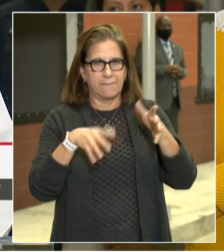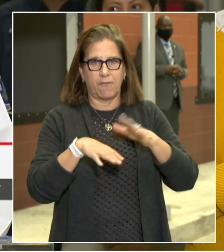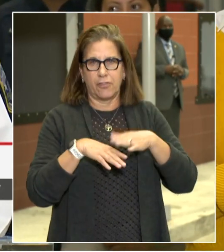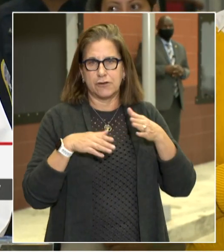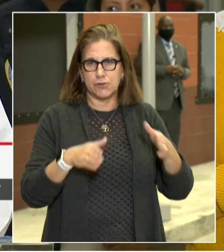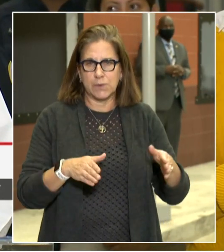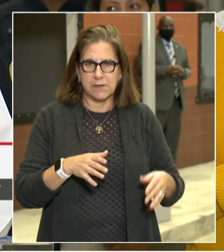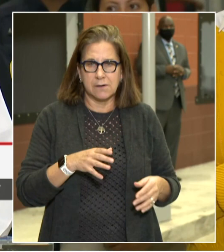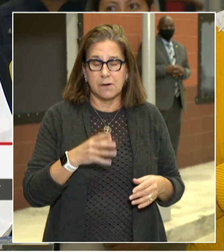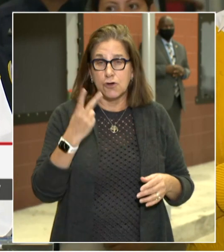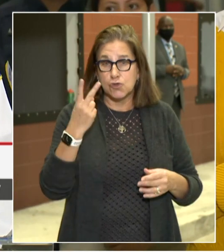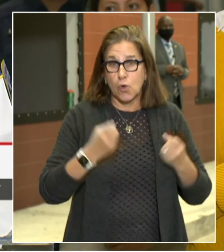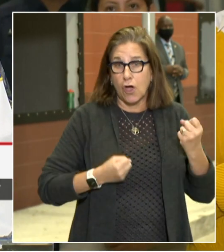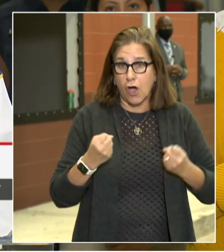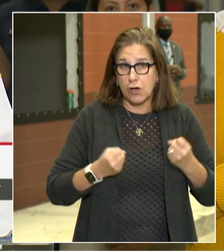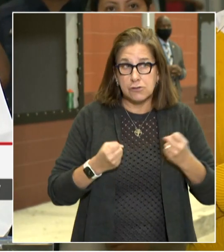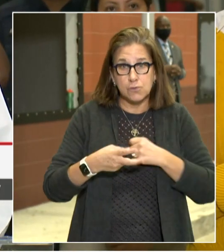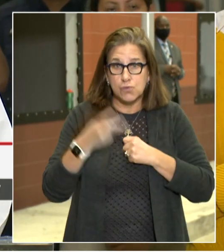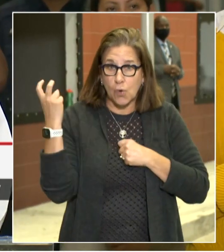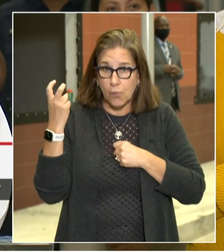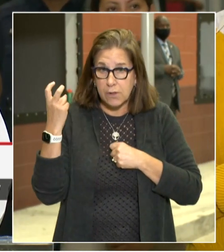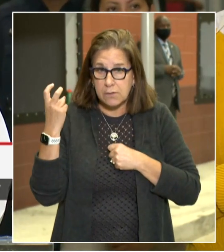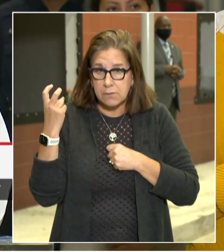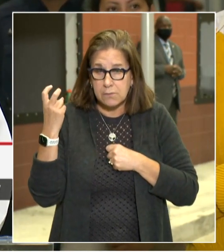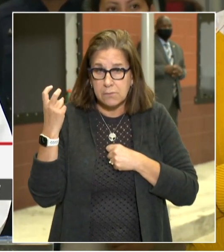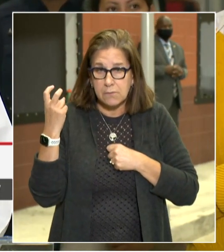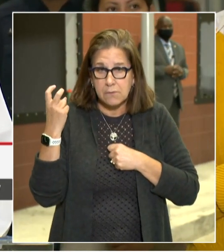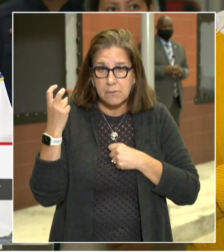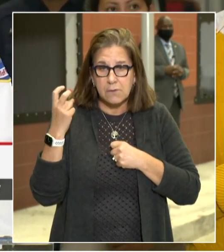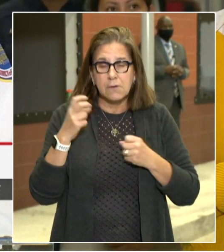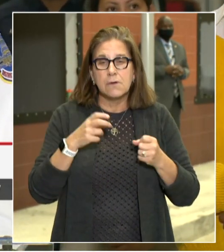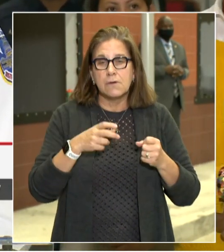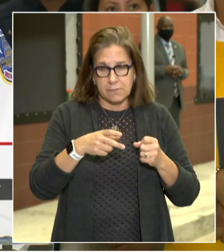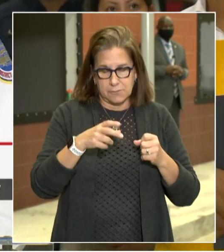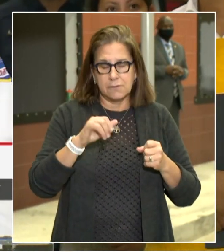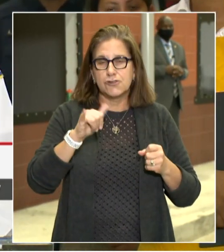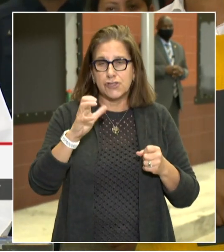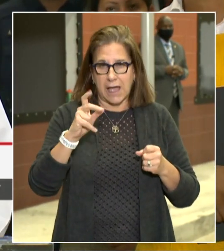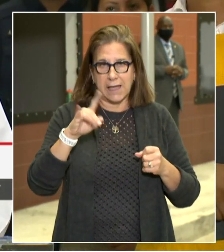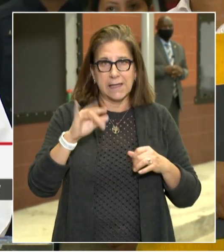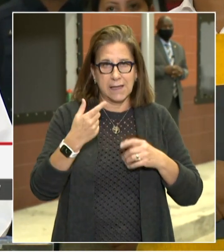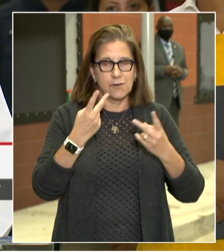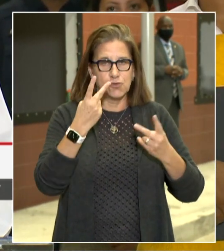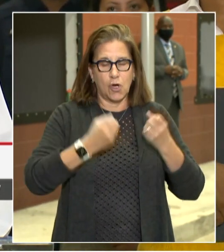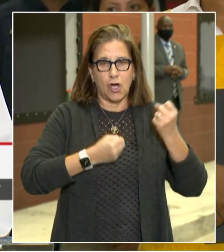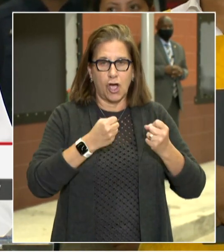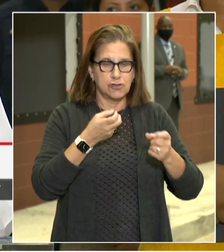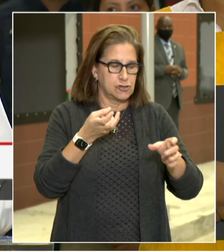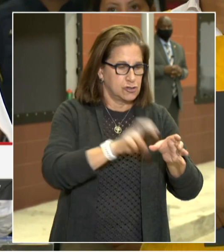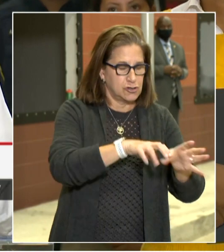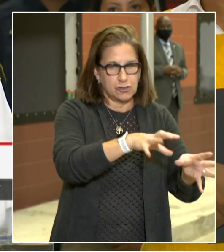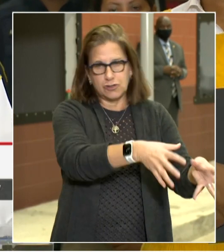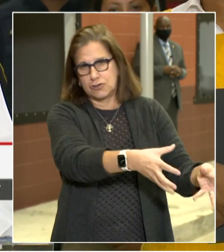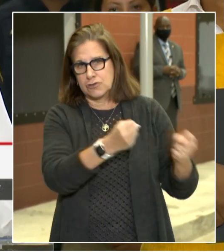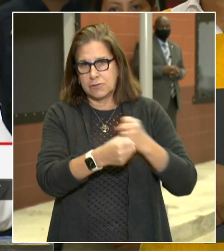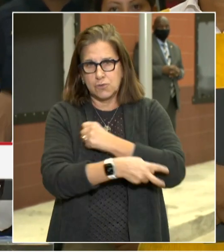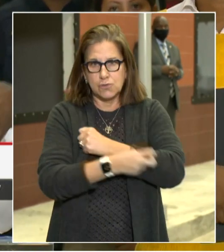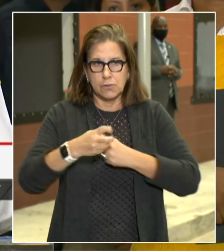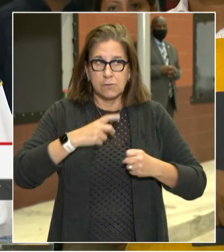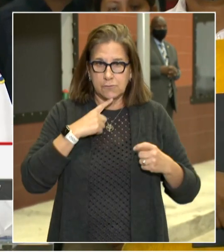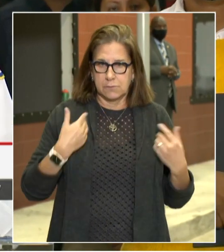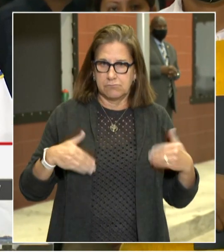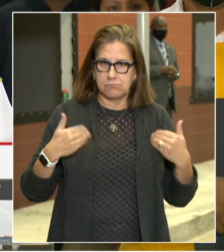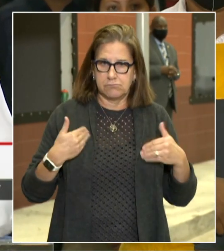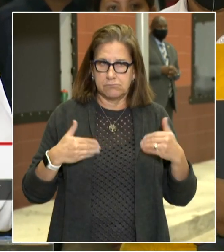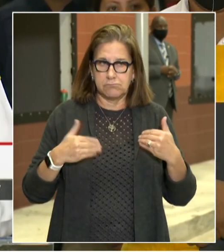general people as opposed to those involved. That's pretty... Yeah, carjackings have been an issue, not just for our city. Specifically here, I know